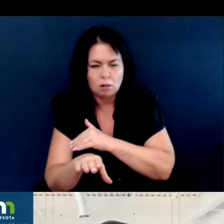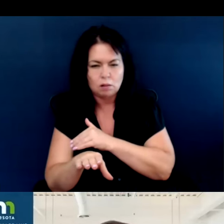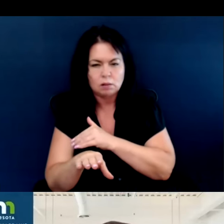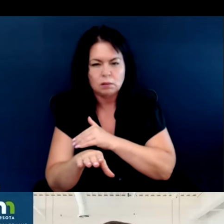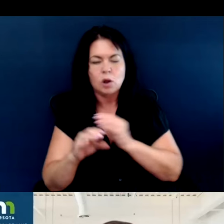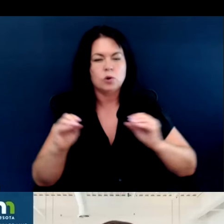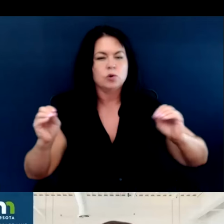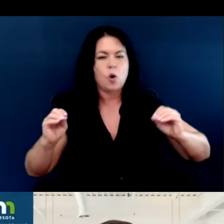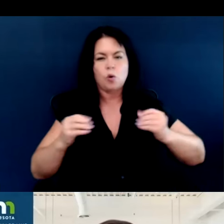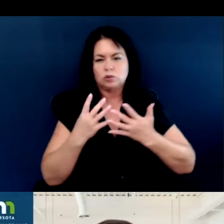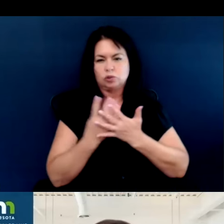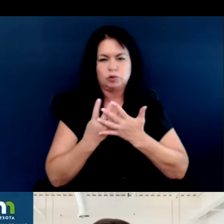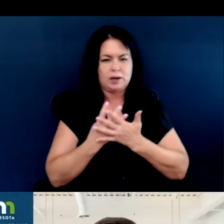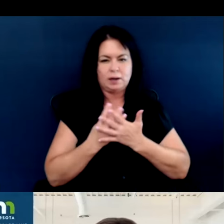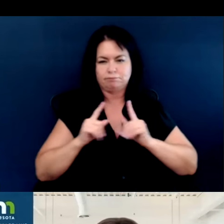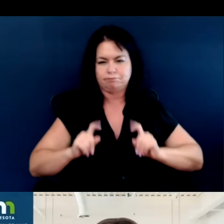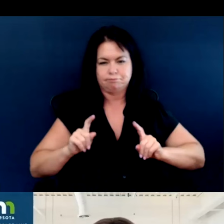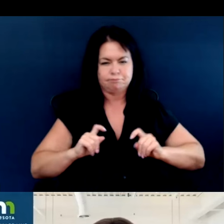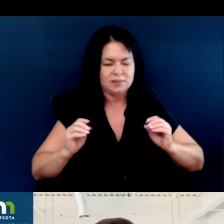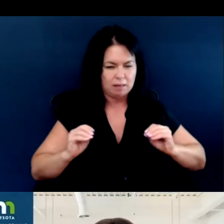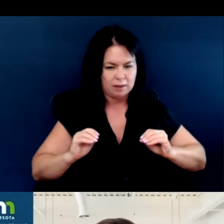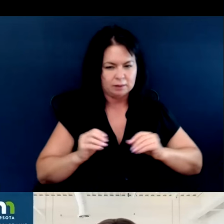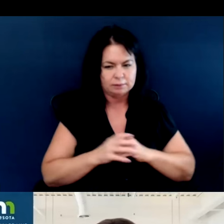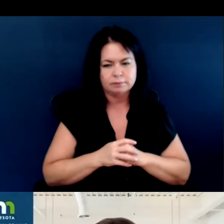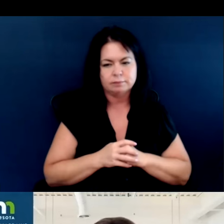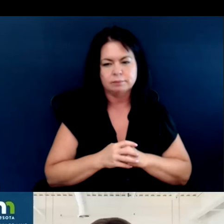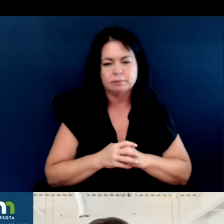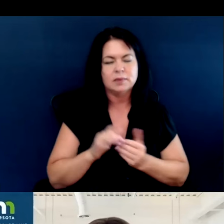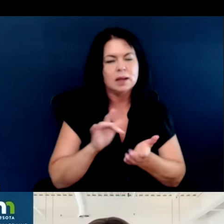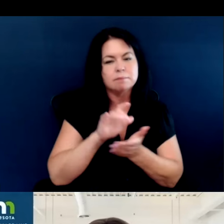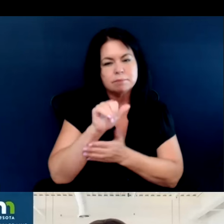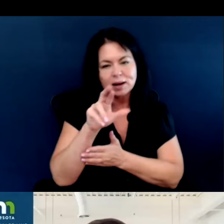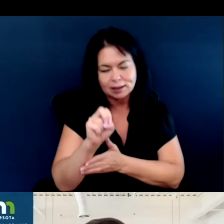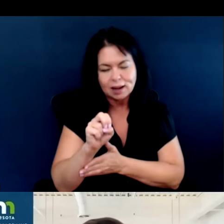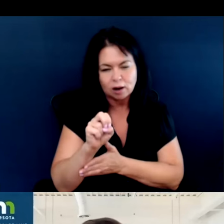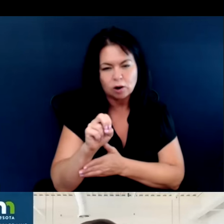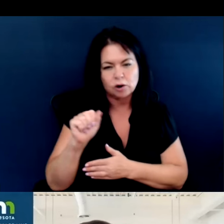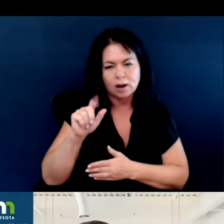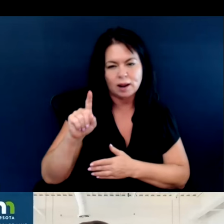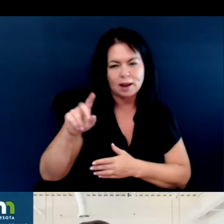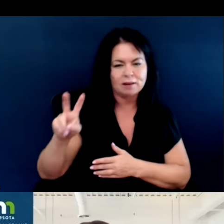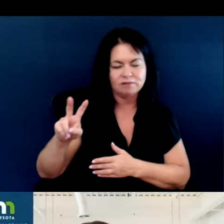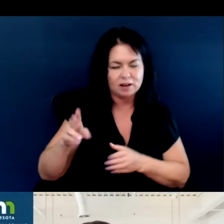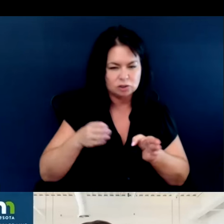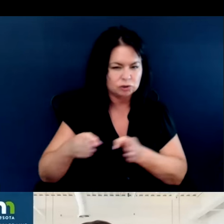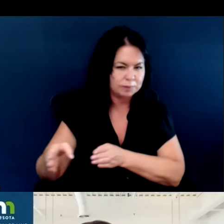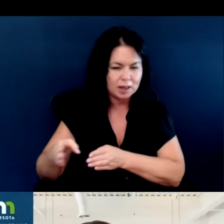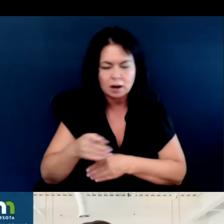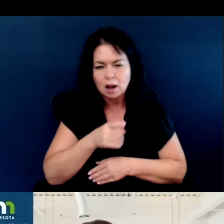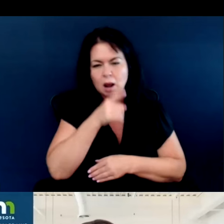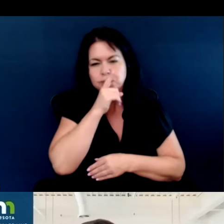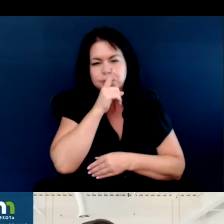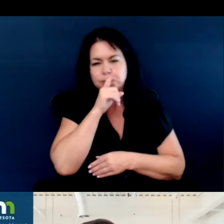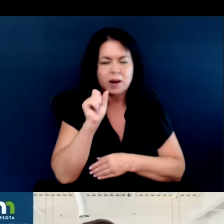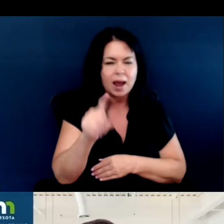screening. With our option 2, our Medicare Advantage plans or cost plan, they're not going to ask you for a health screening. So they